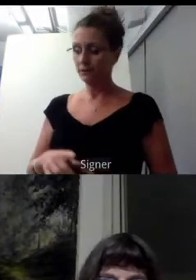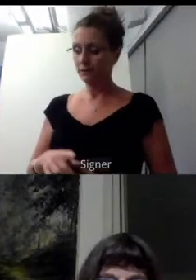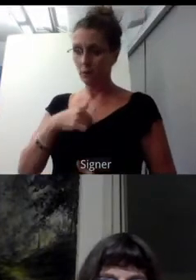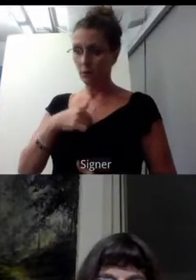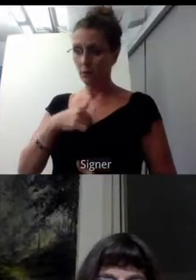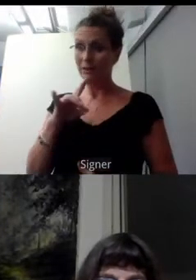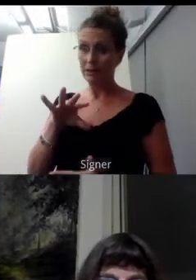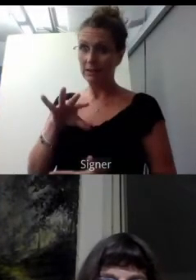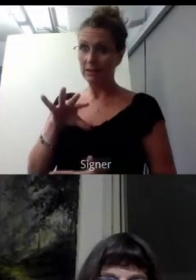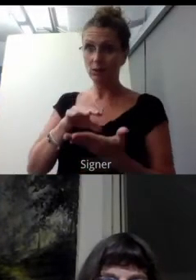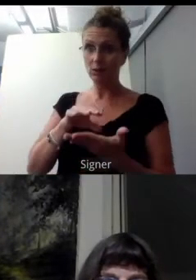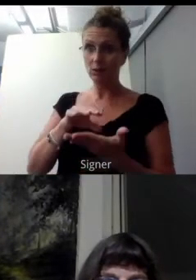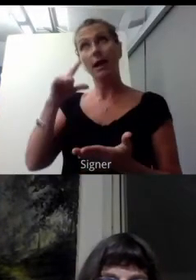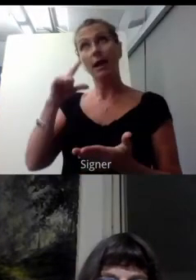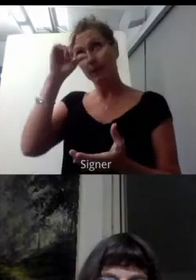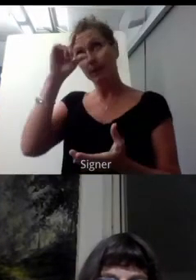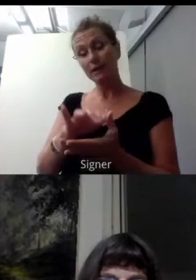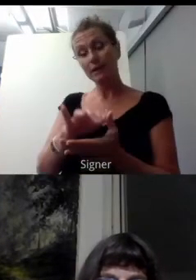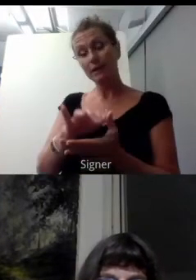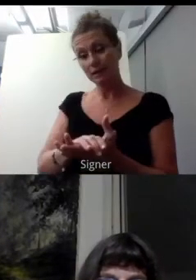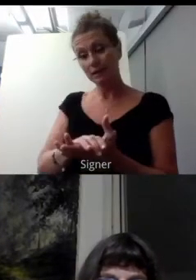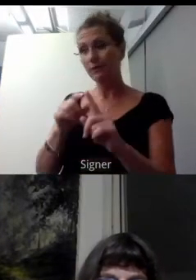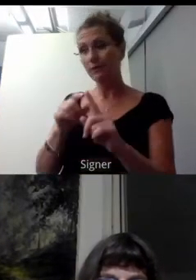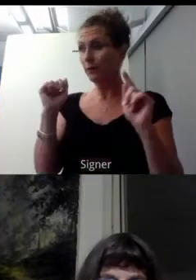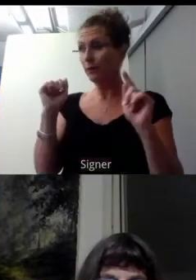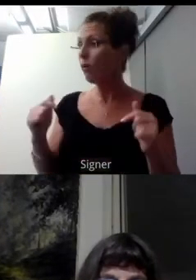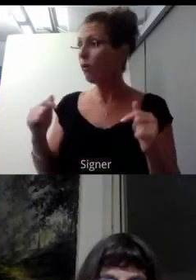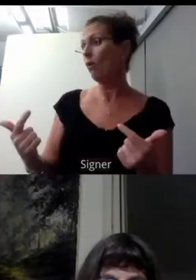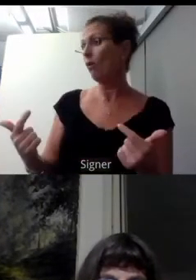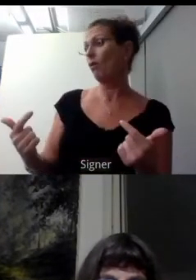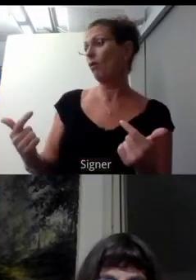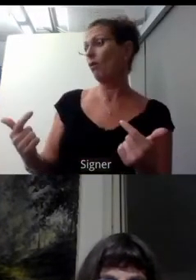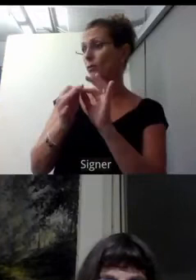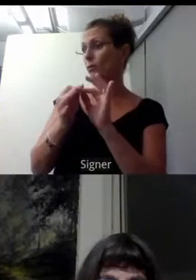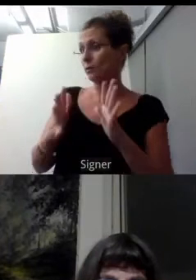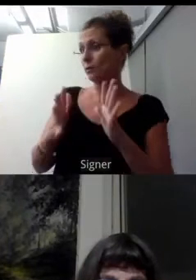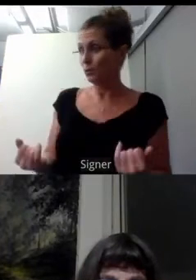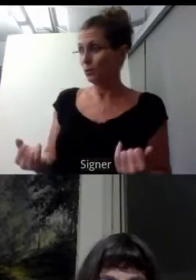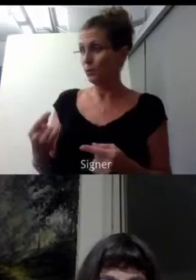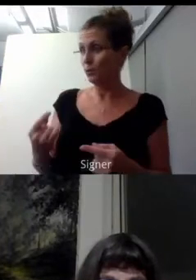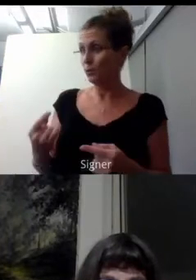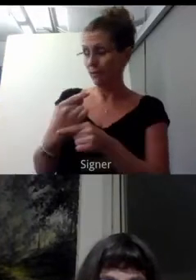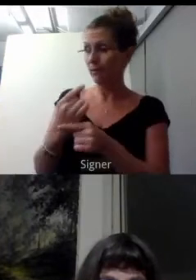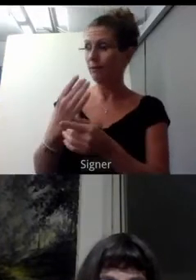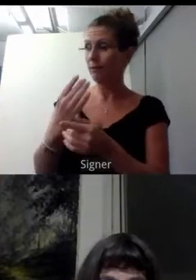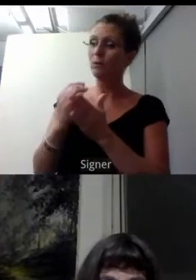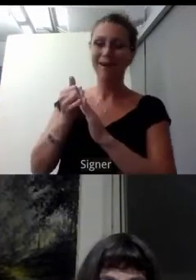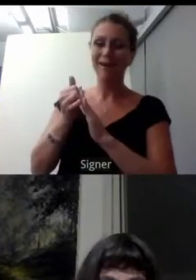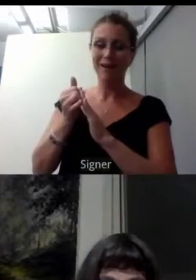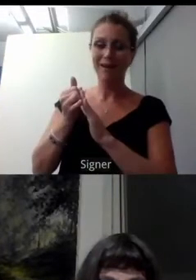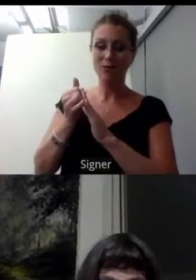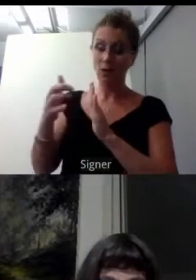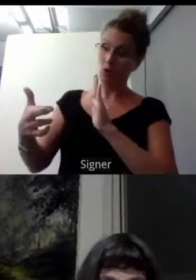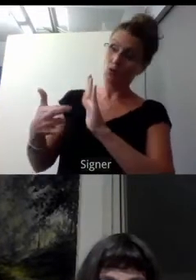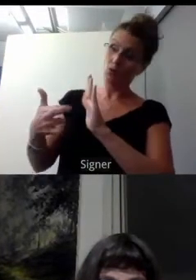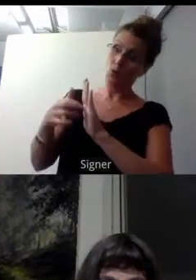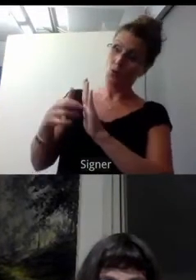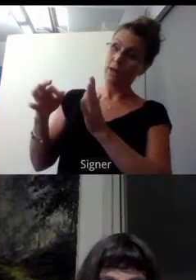of our speakers about the important role of embedding the